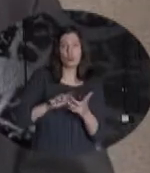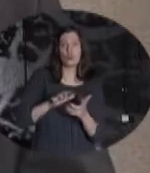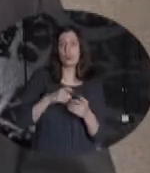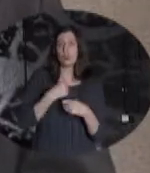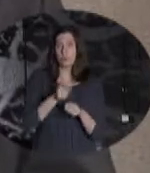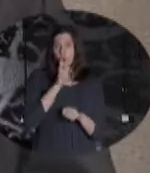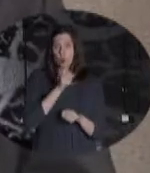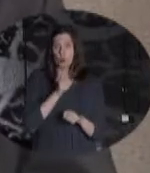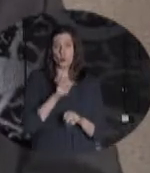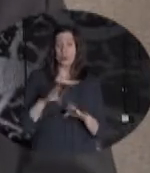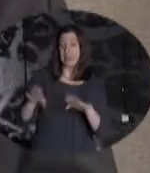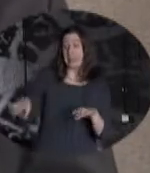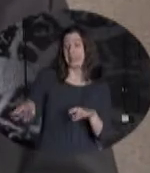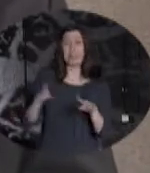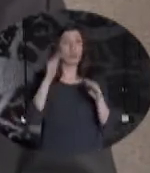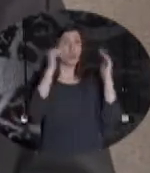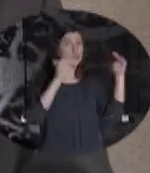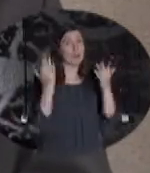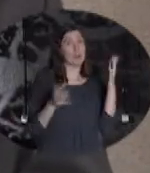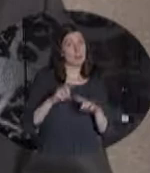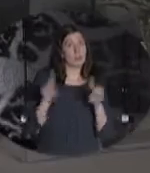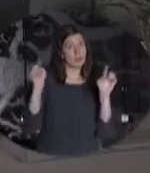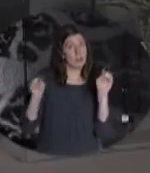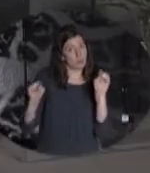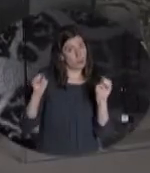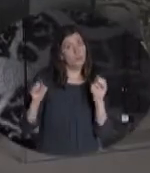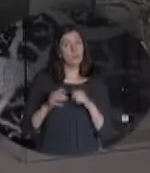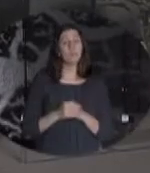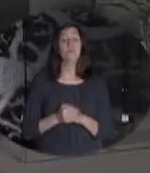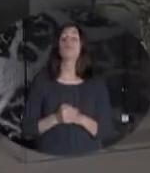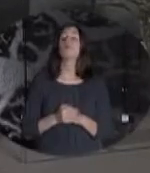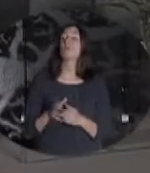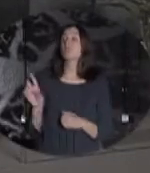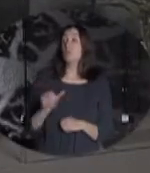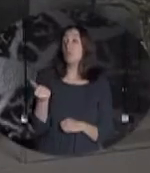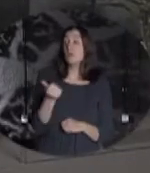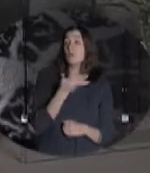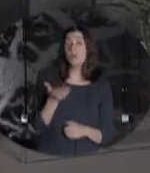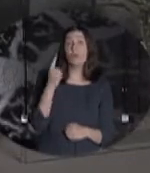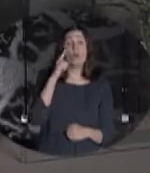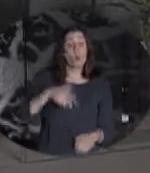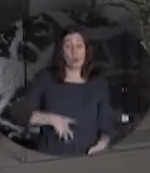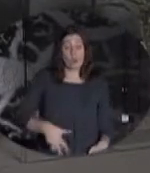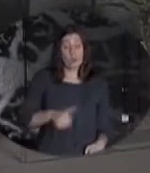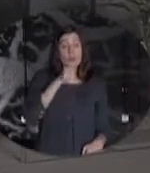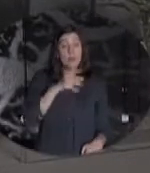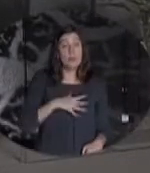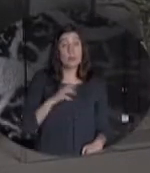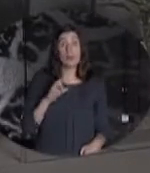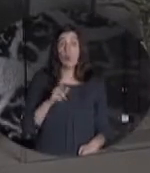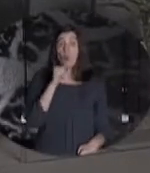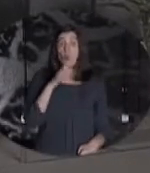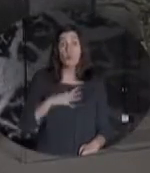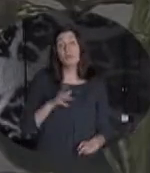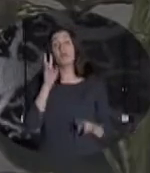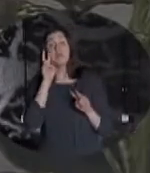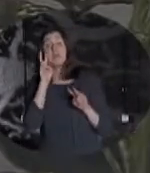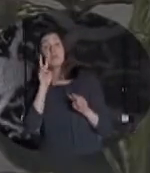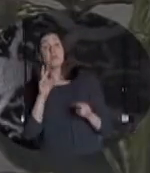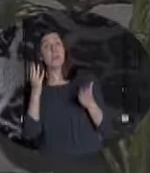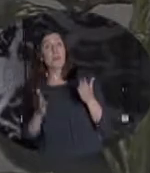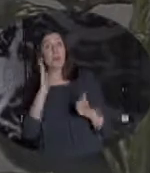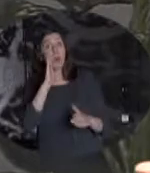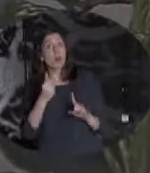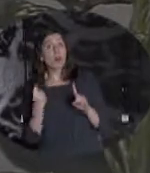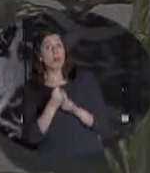not be the same for adults. Another area that we really worry about is for pregnant women or women who may become pregnant. I know Zika